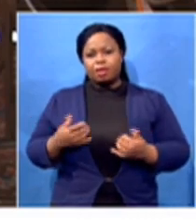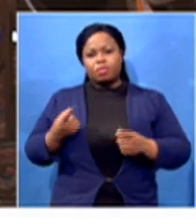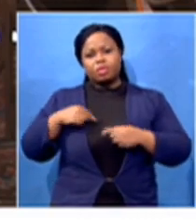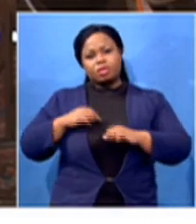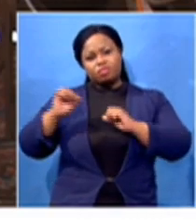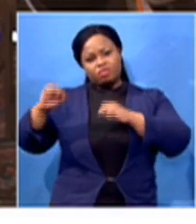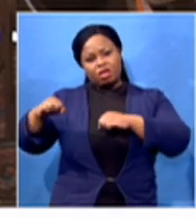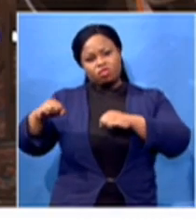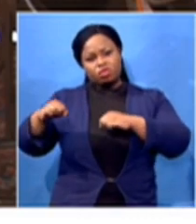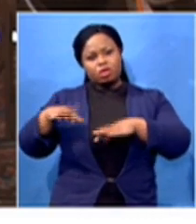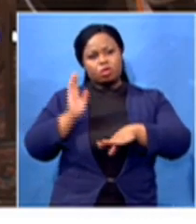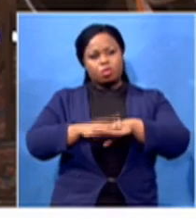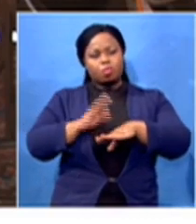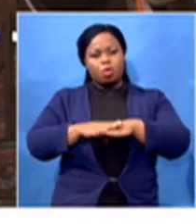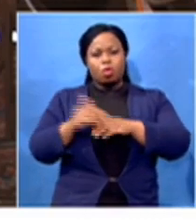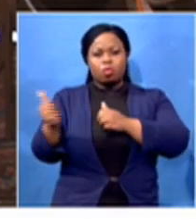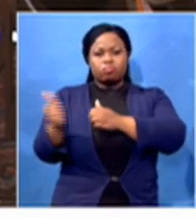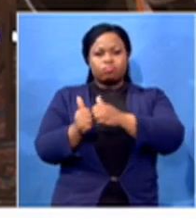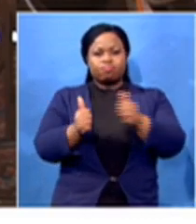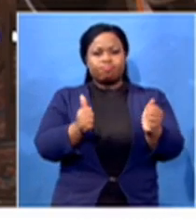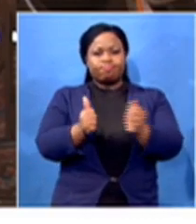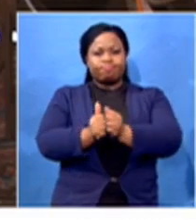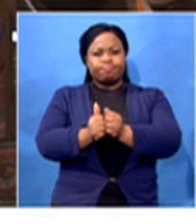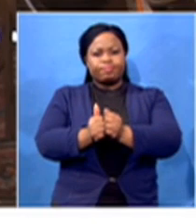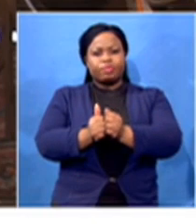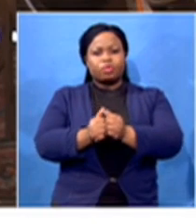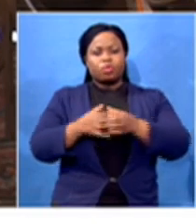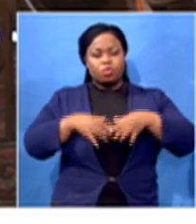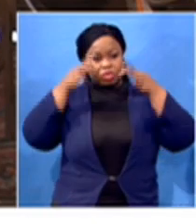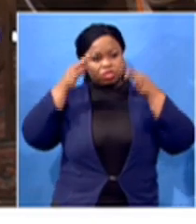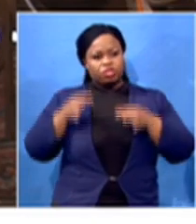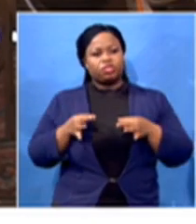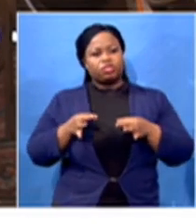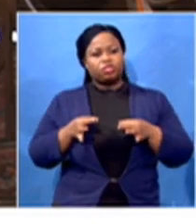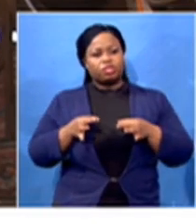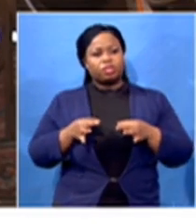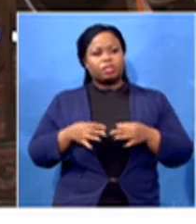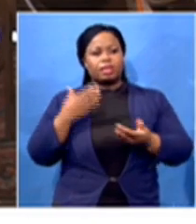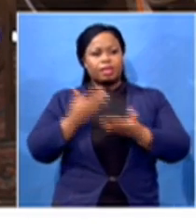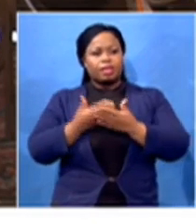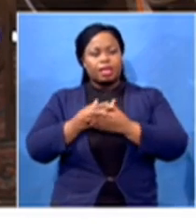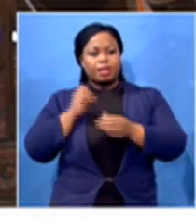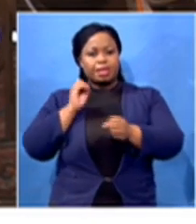more and collaborate on taking decisions that impact